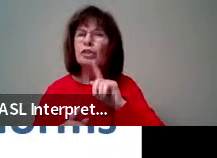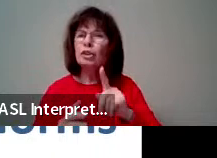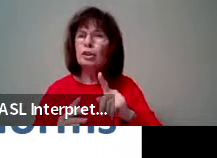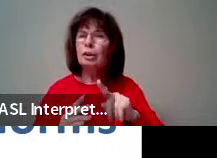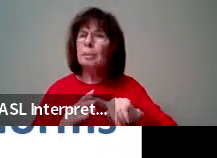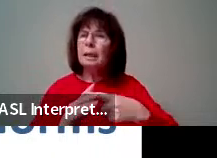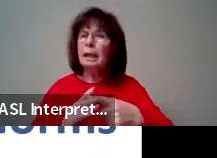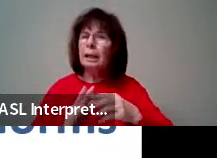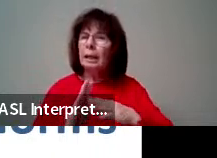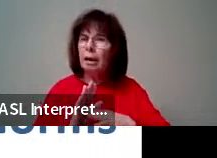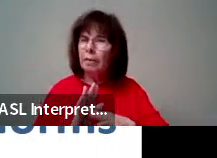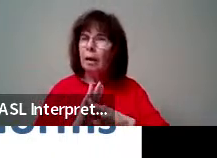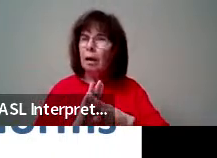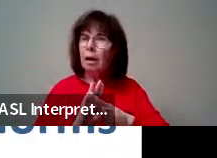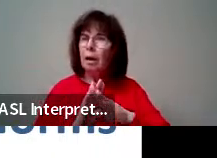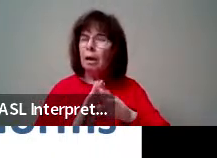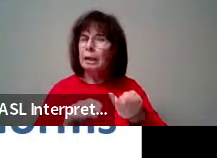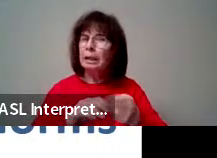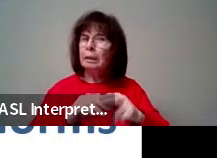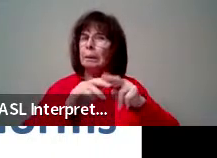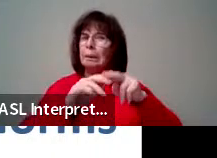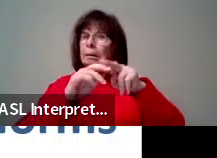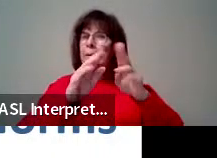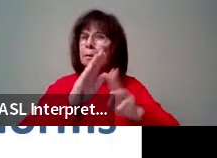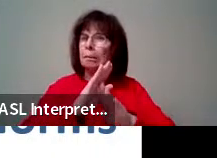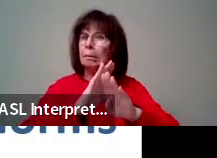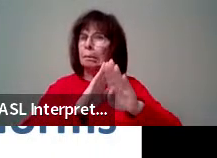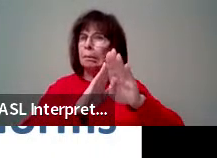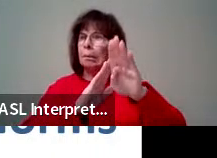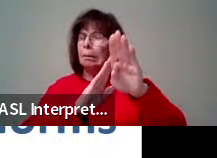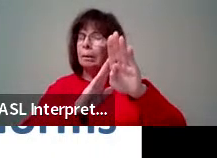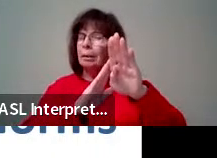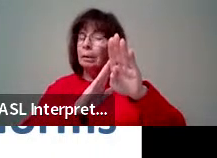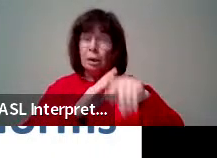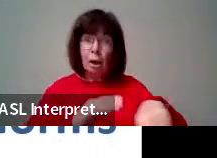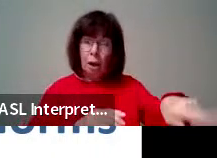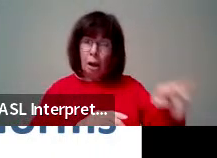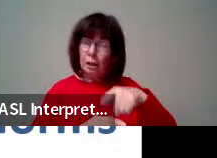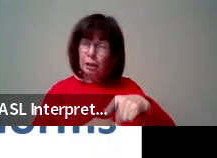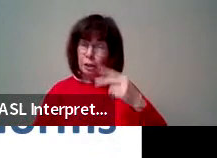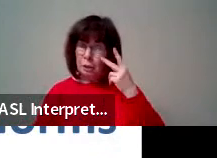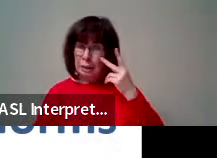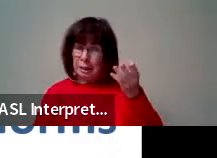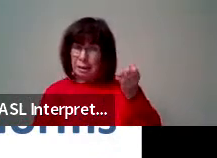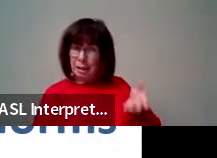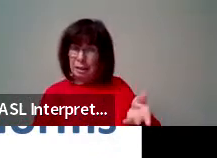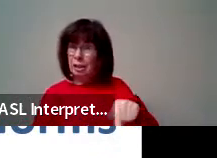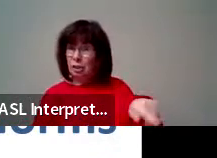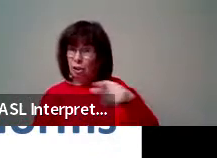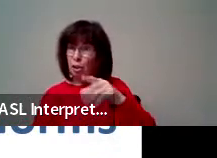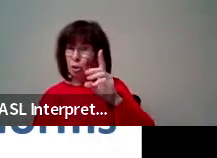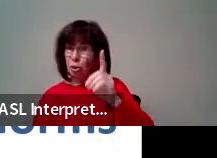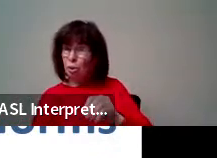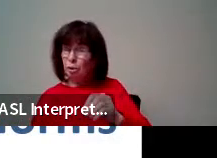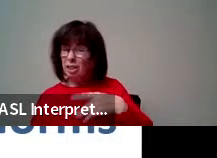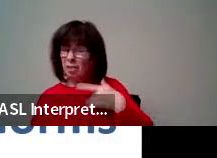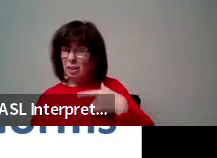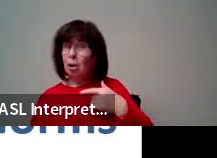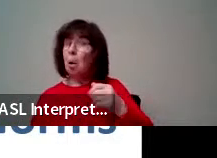of a wave. Are you experiencing things, seeing things that you're doing that you feel are